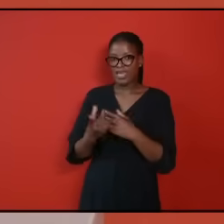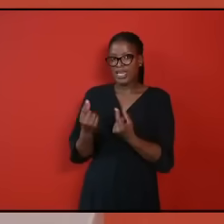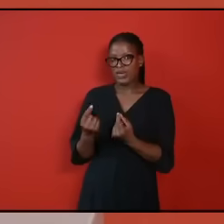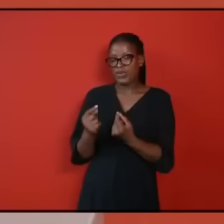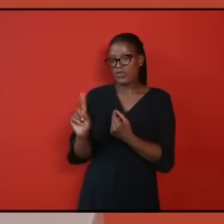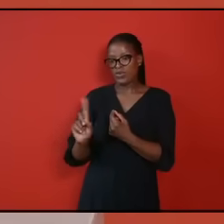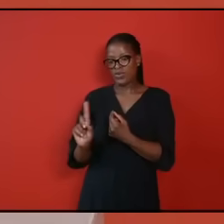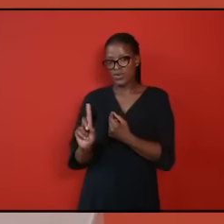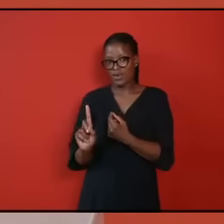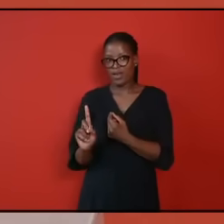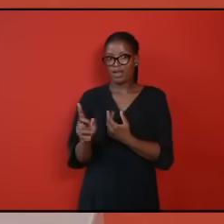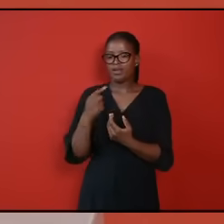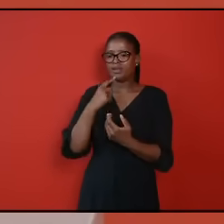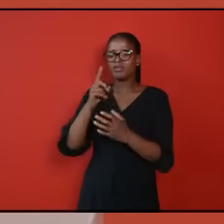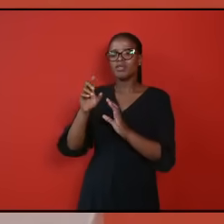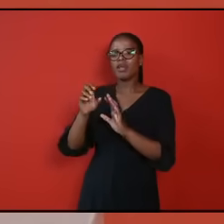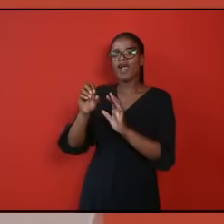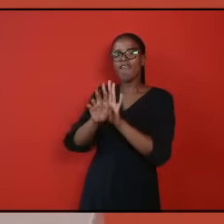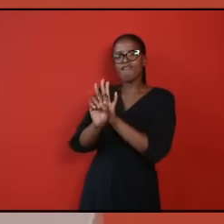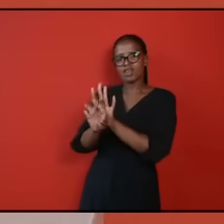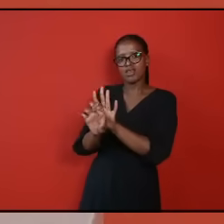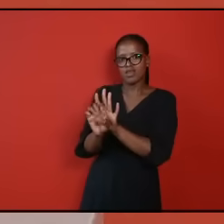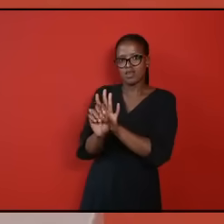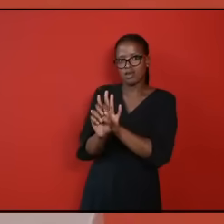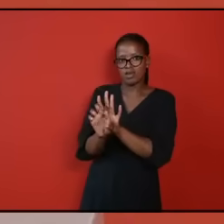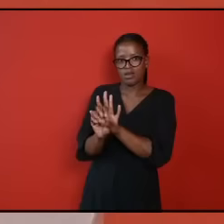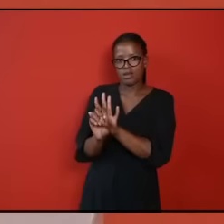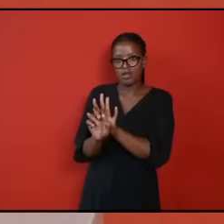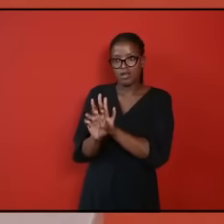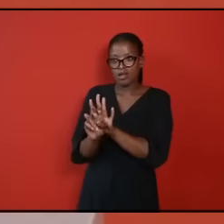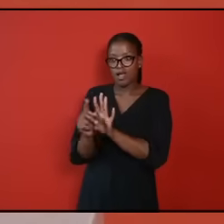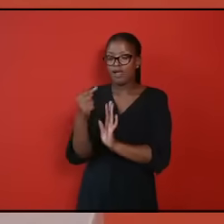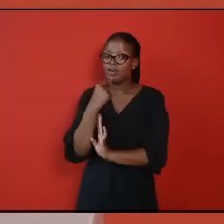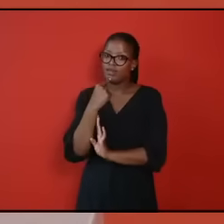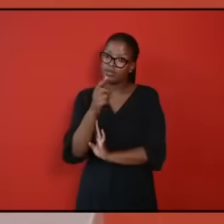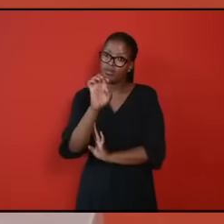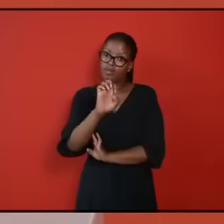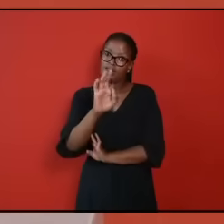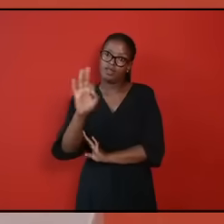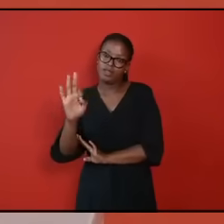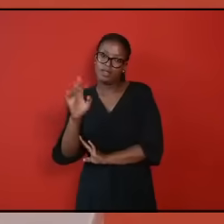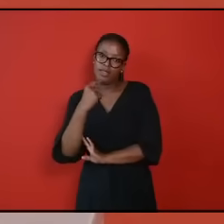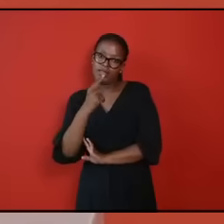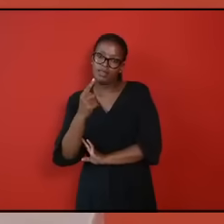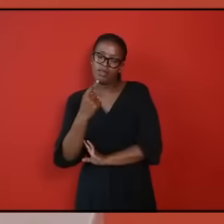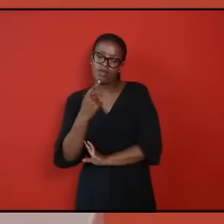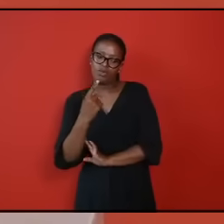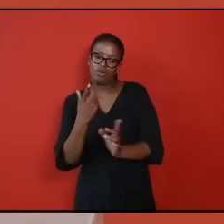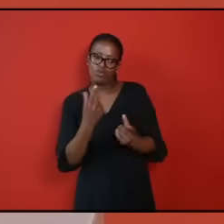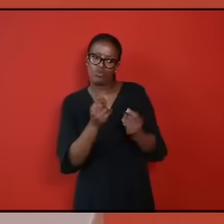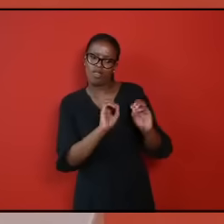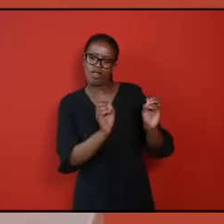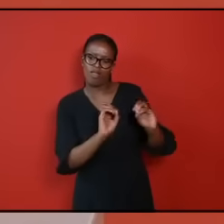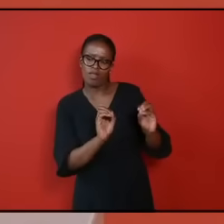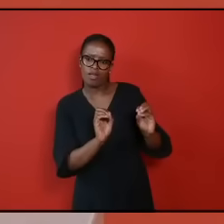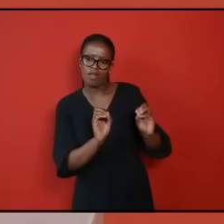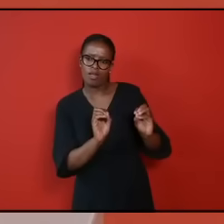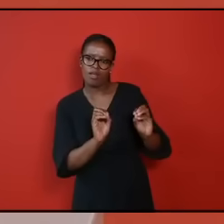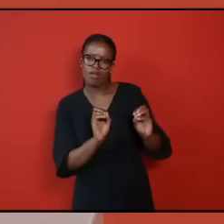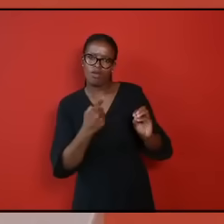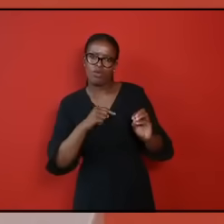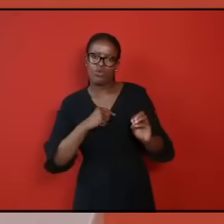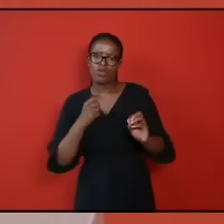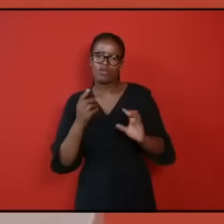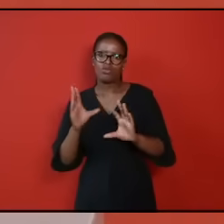a nonsensical advert. When you say EFF did not do anything for you, we stopped that